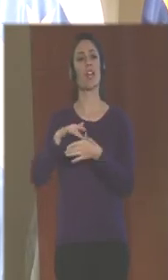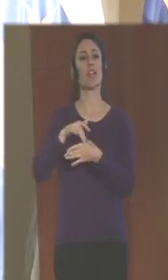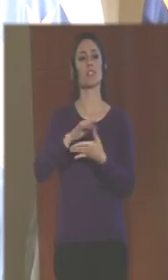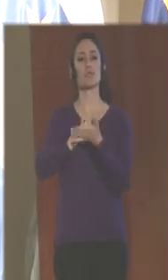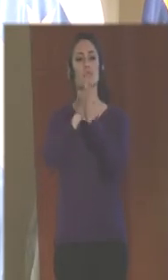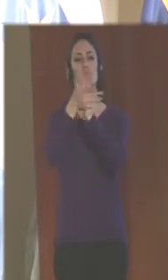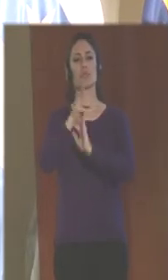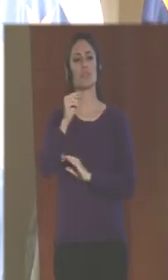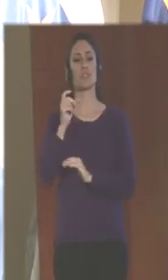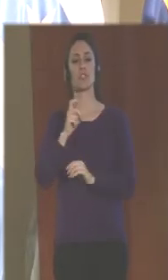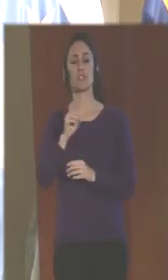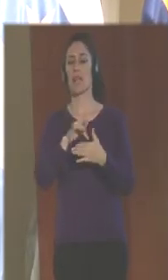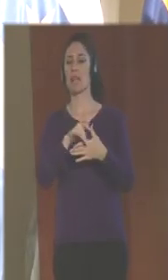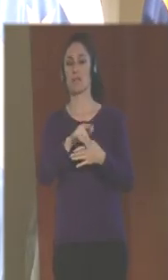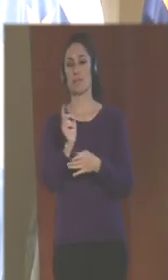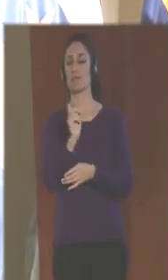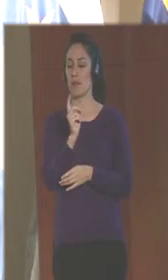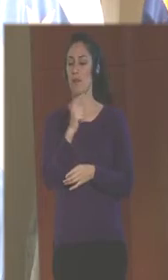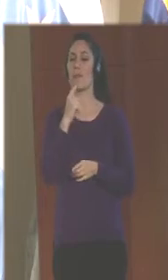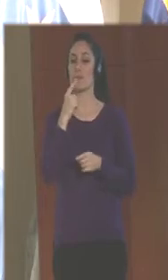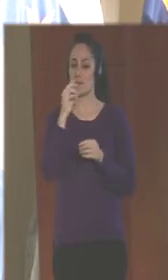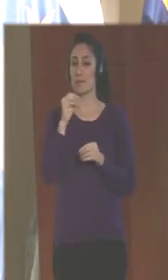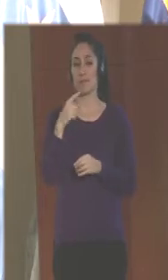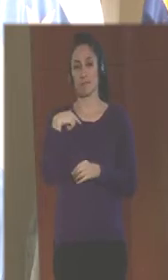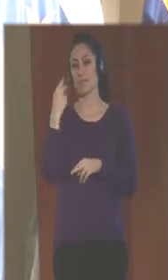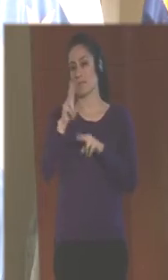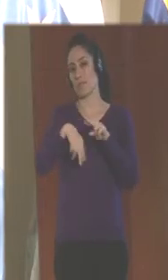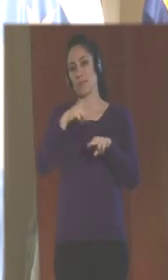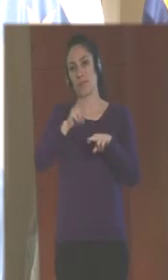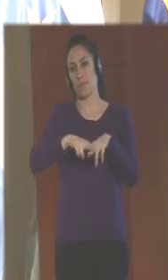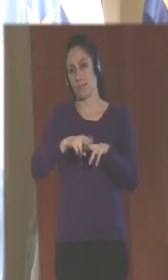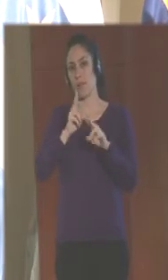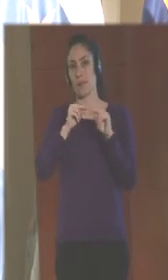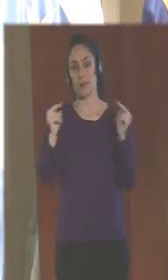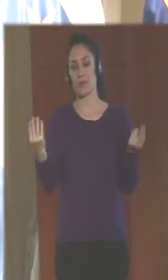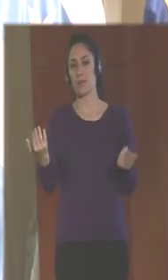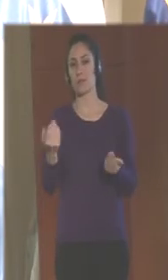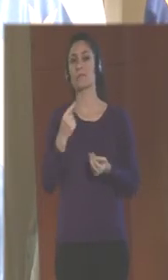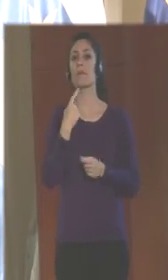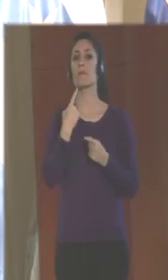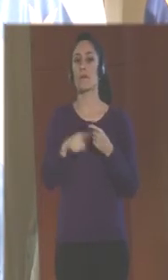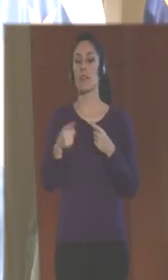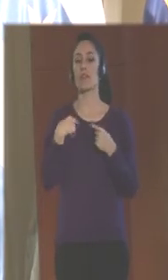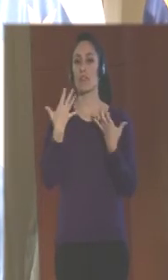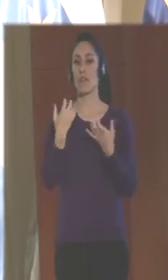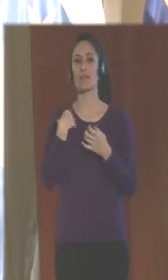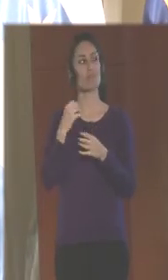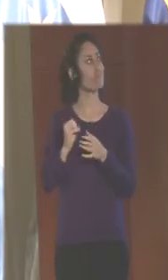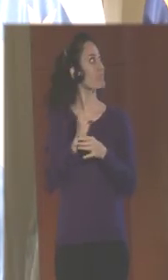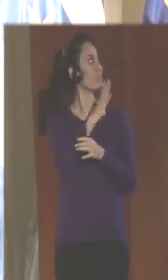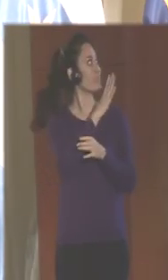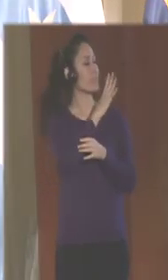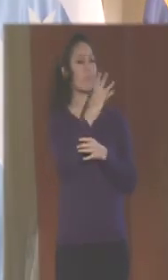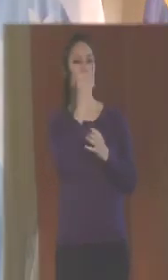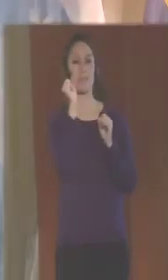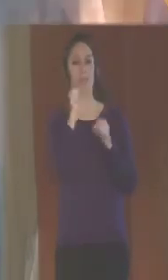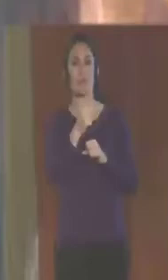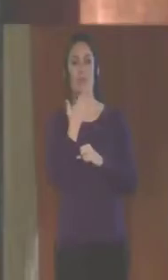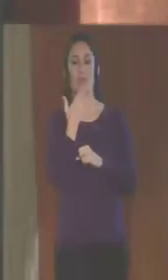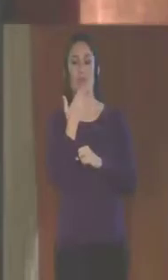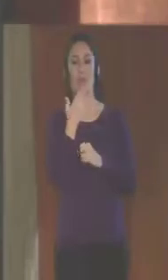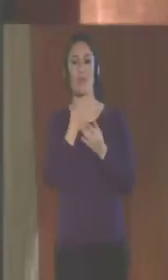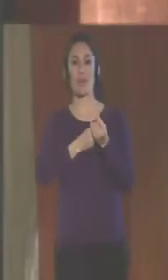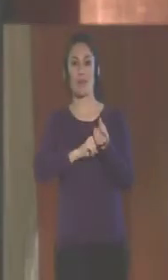has been already said here. And that's the reason why in the following chart here, I want to show you